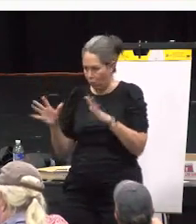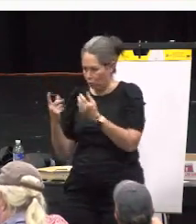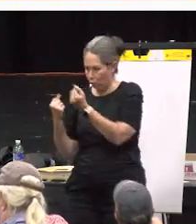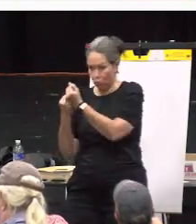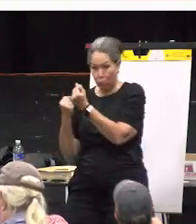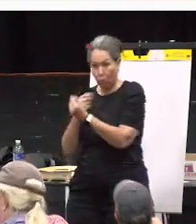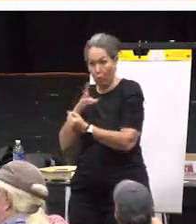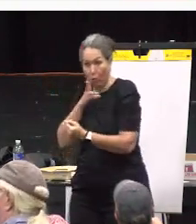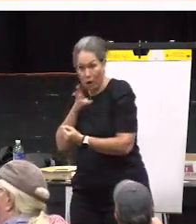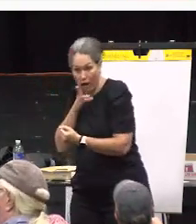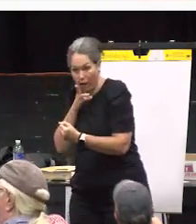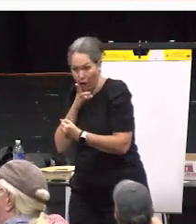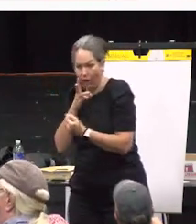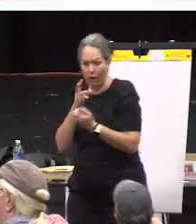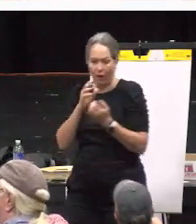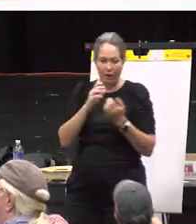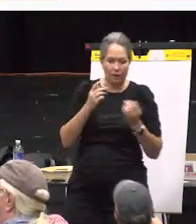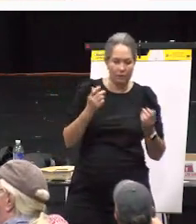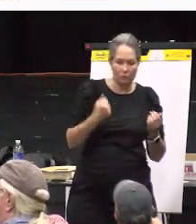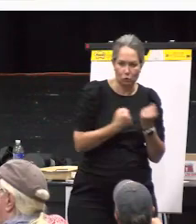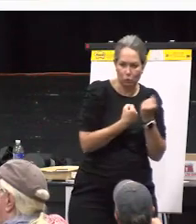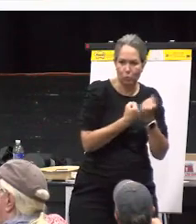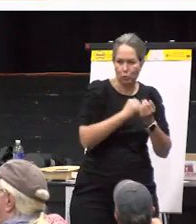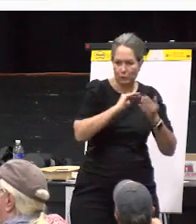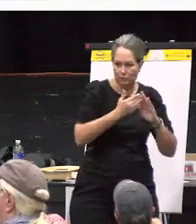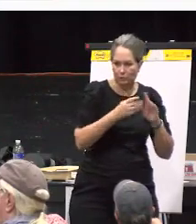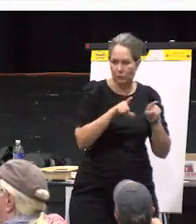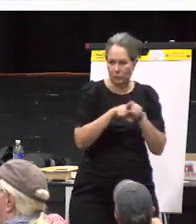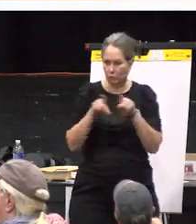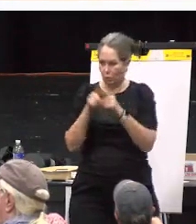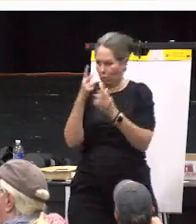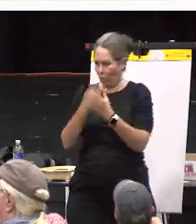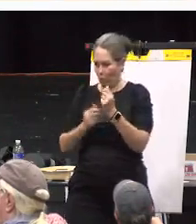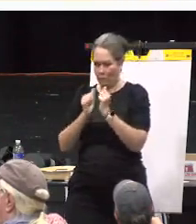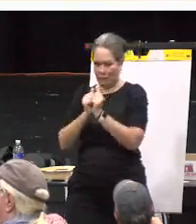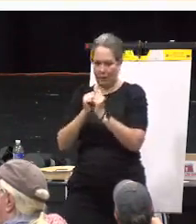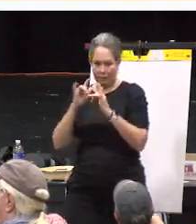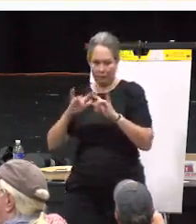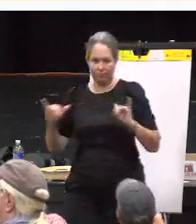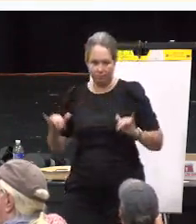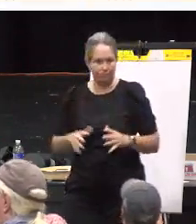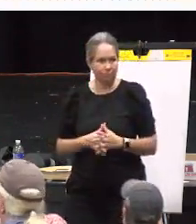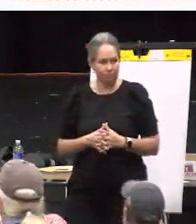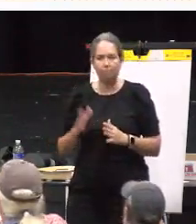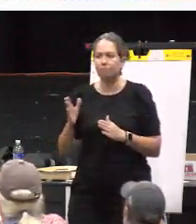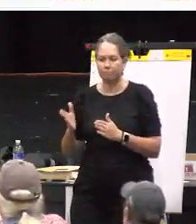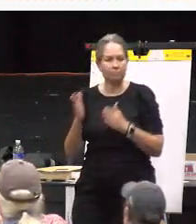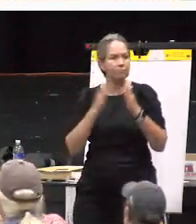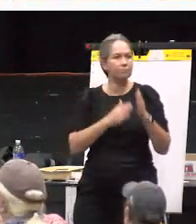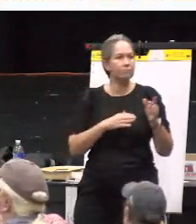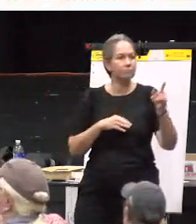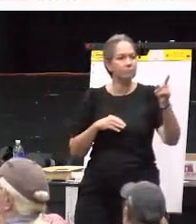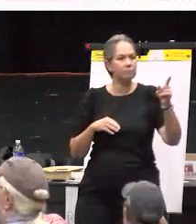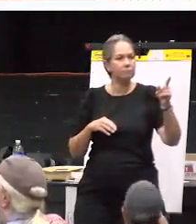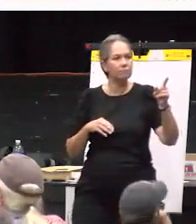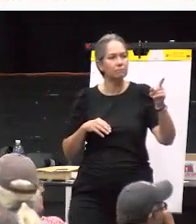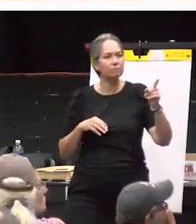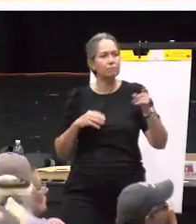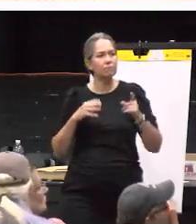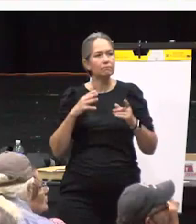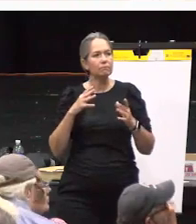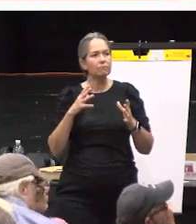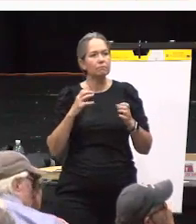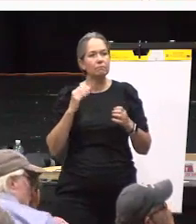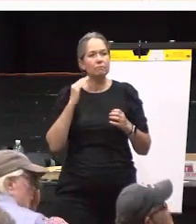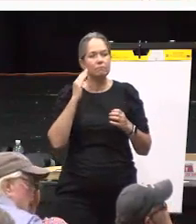the water and what it needs to do in any moment in time. Thank you. Hi, I'm Vic Wadagno. I just want to emphasize